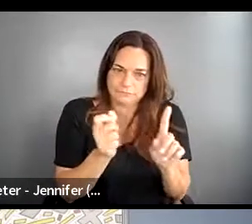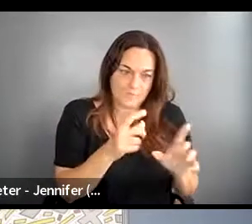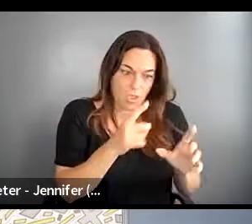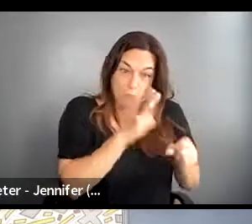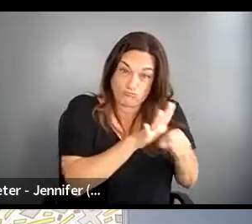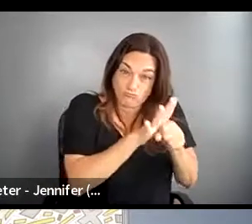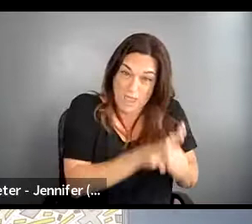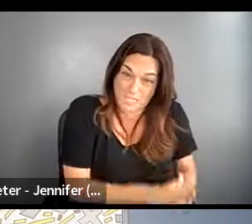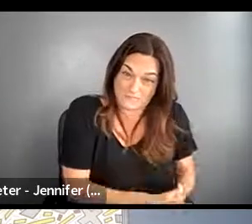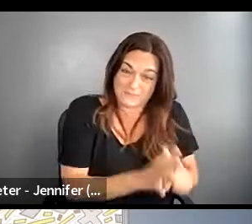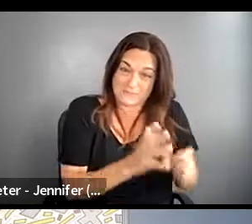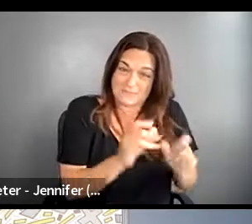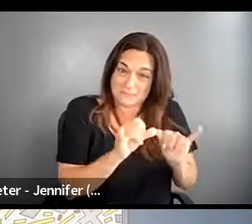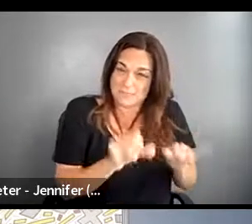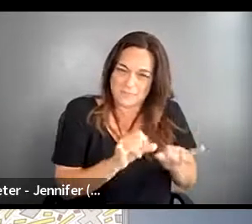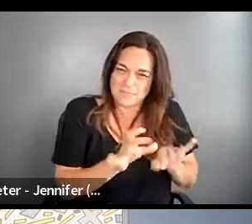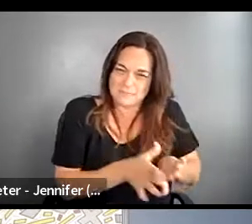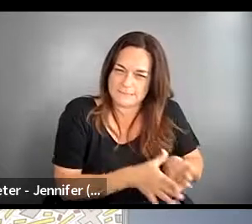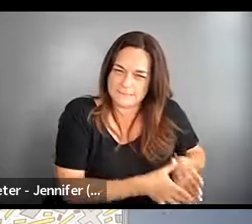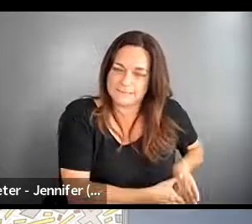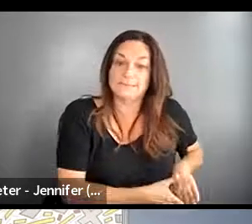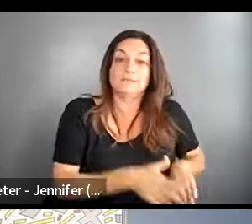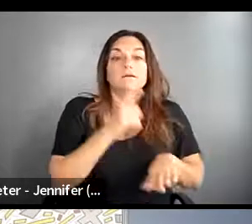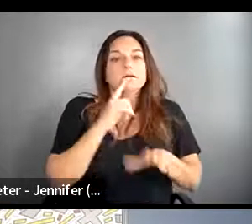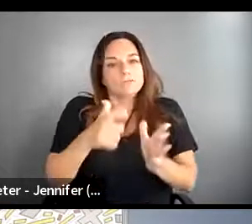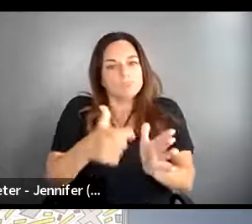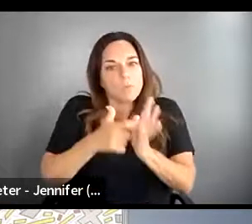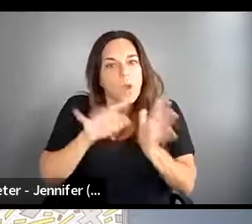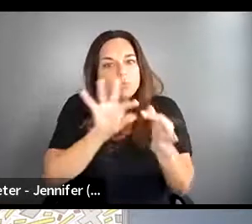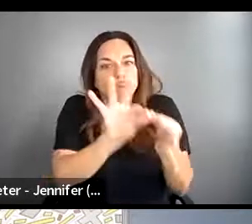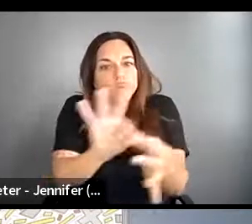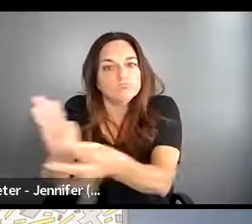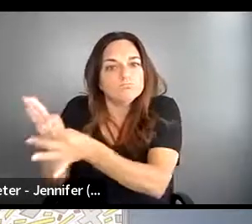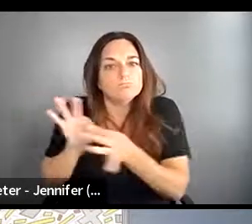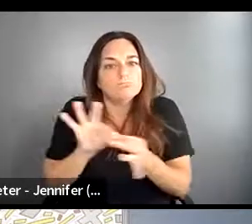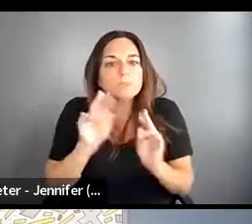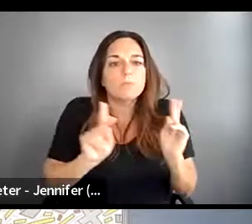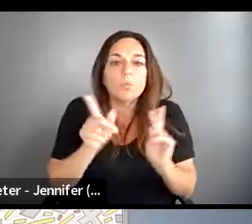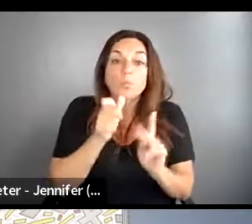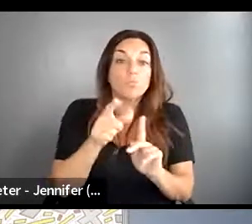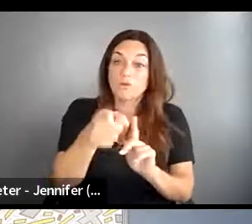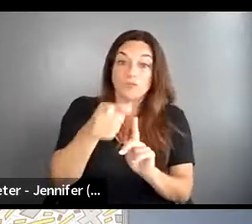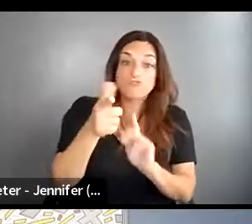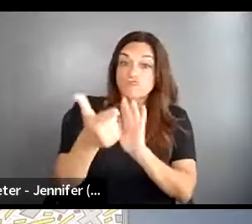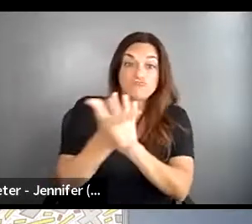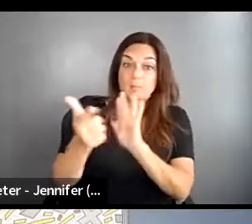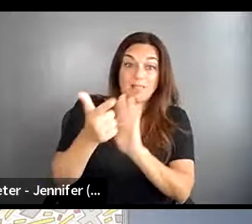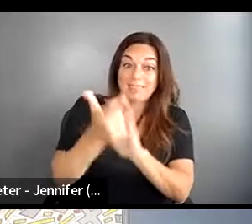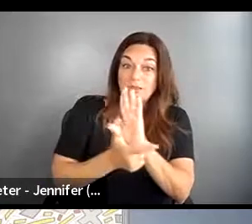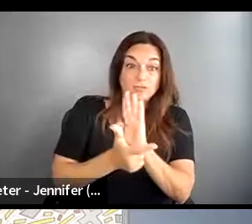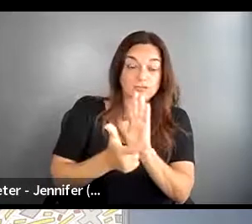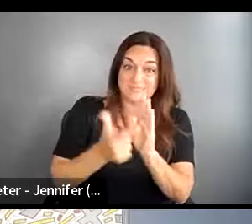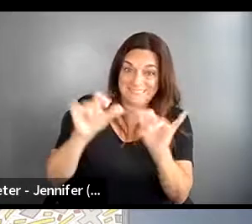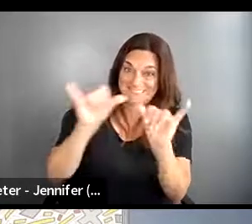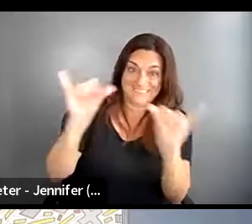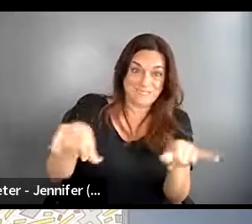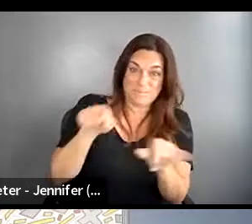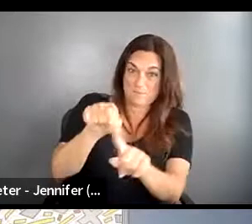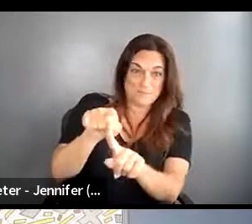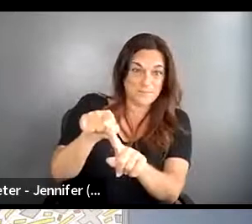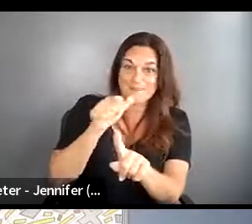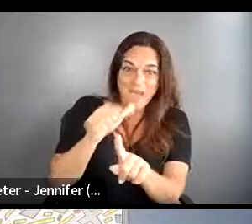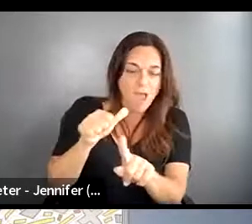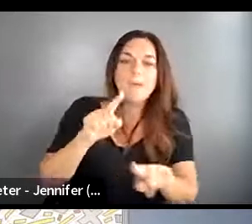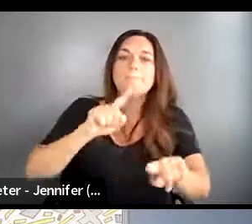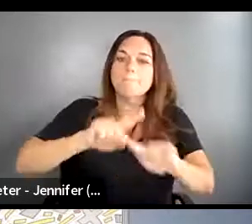systems, it requires us connecting with organizations that aren't maybe a criminal legal system forward organizations. Meanwhile, we